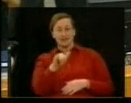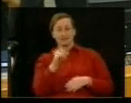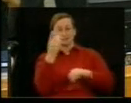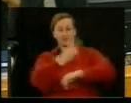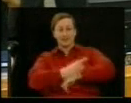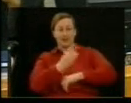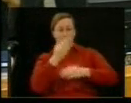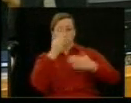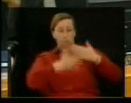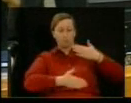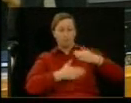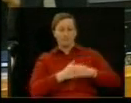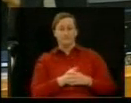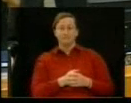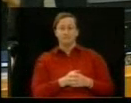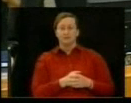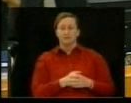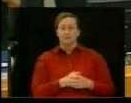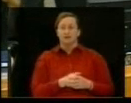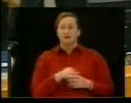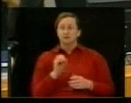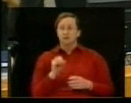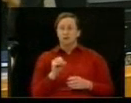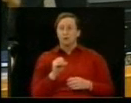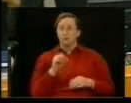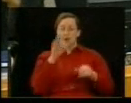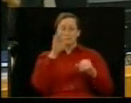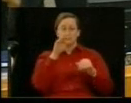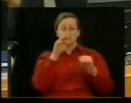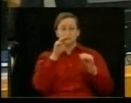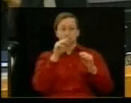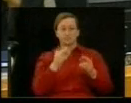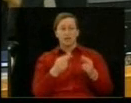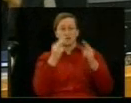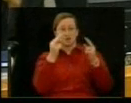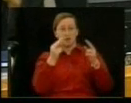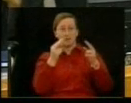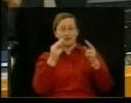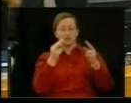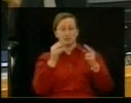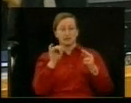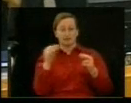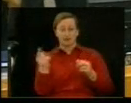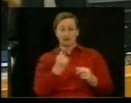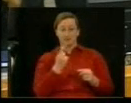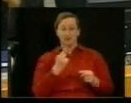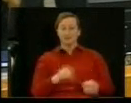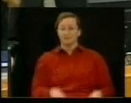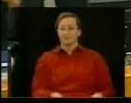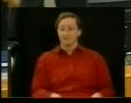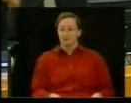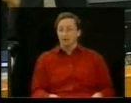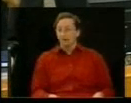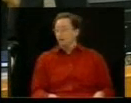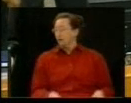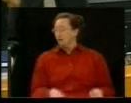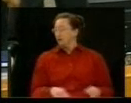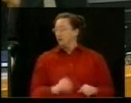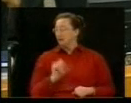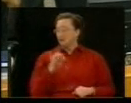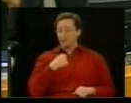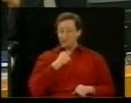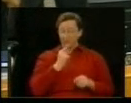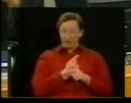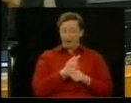off. Certainly, I think nominations, if someone comes in after that, can be nominated by our rules and the state statute, if I'm correct.